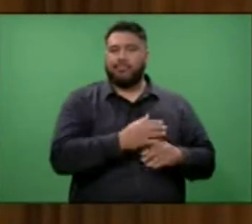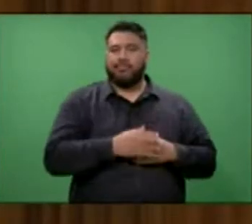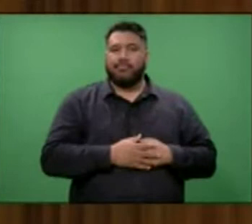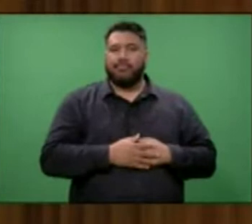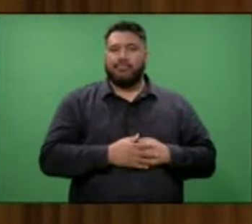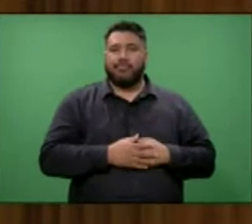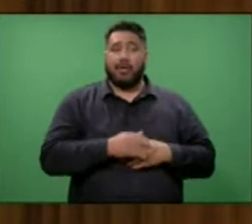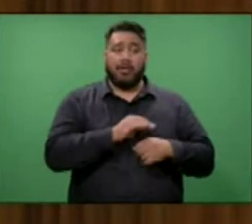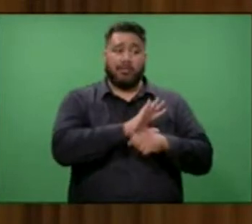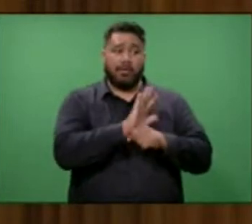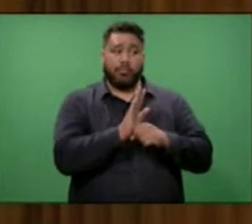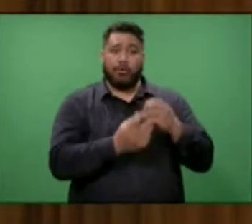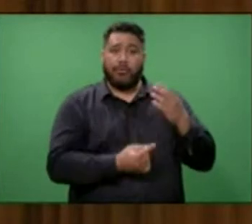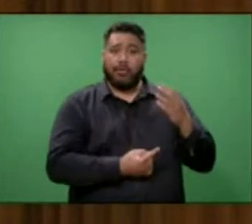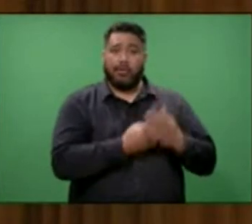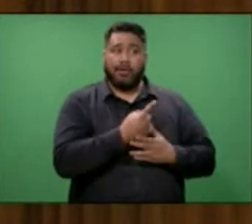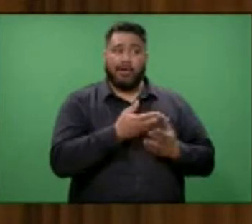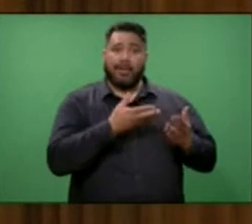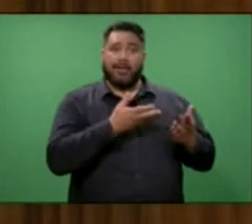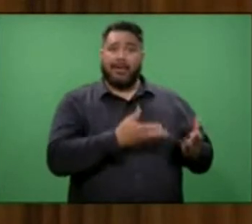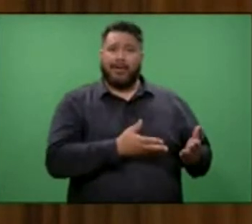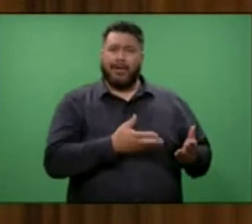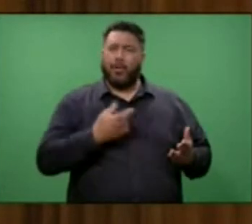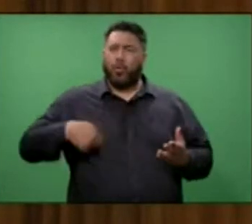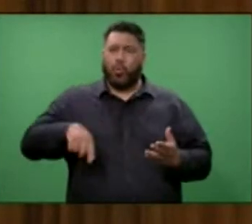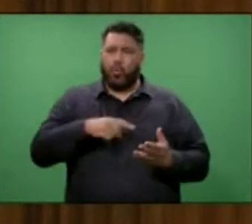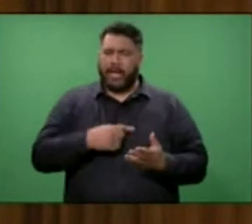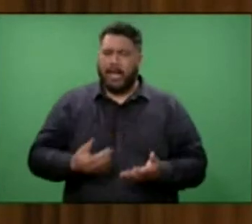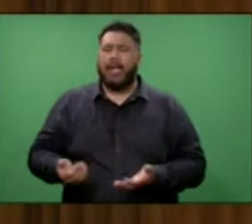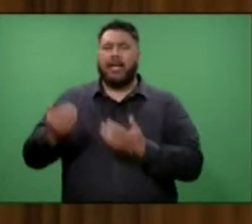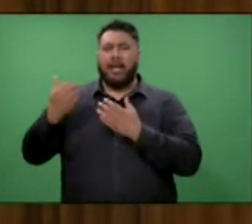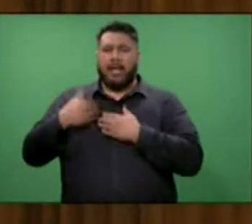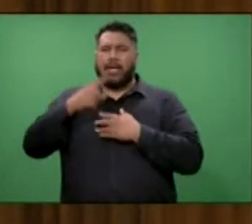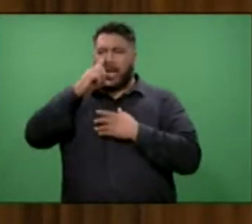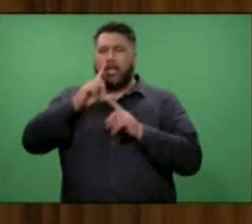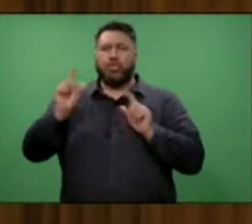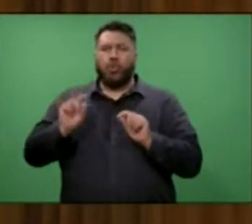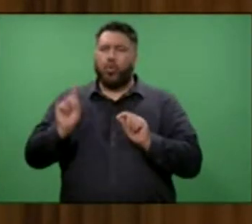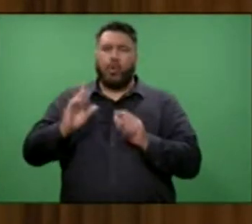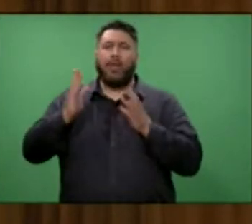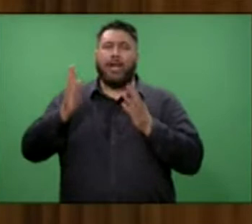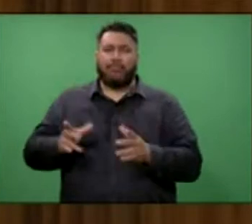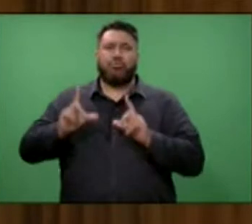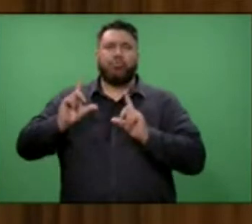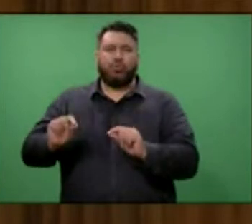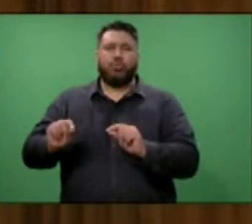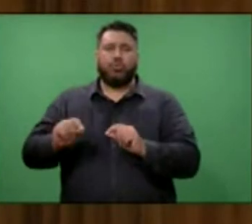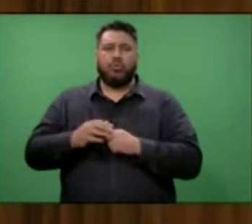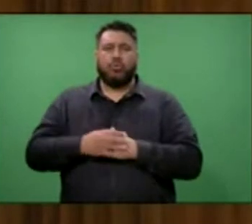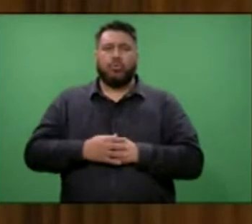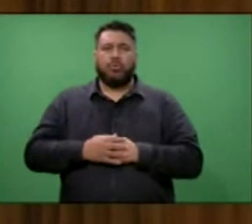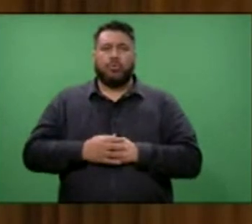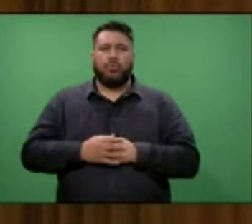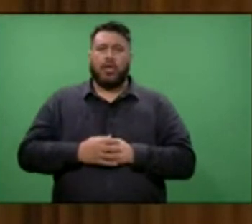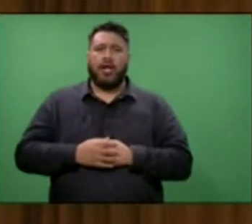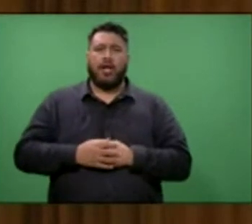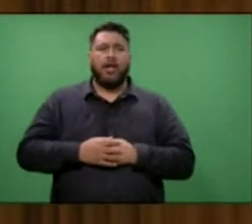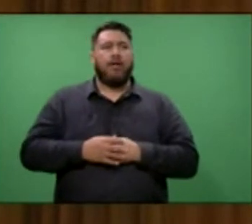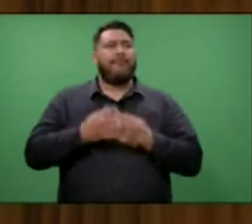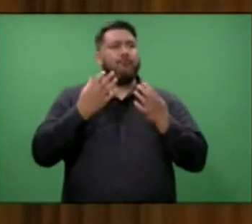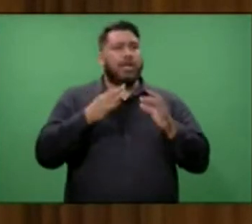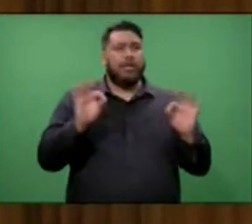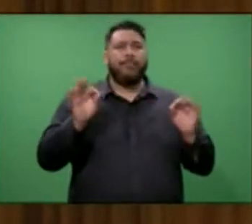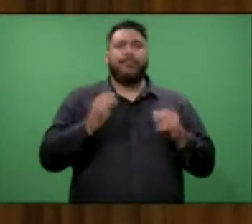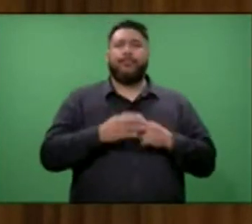capacity to do what must be done. We have more freedoms, are a more open economy, and have